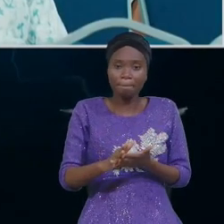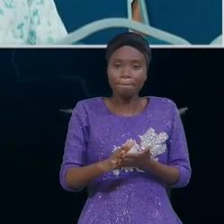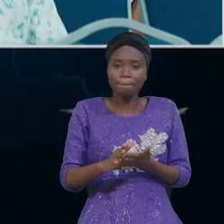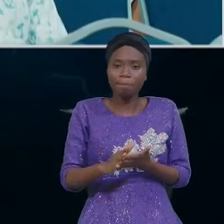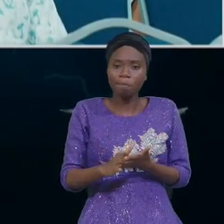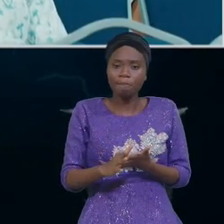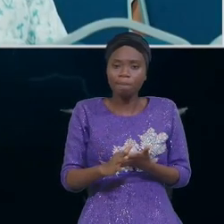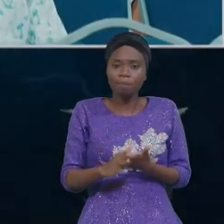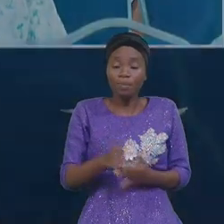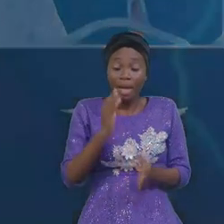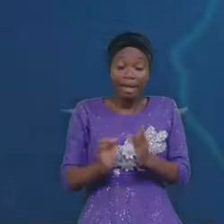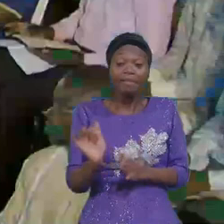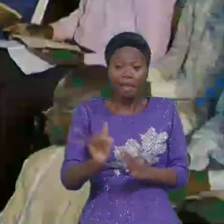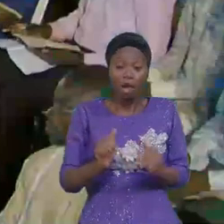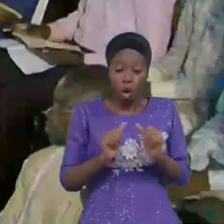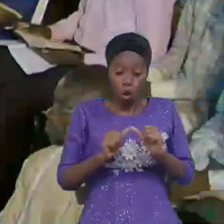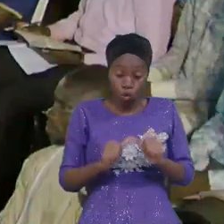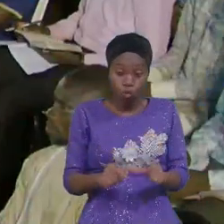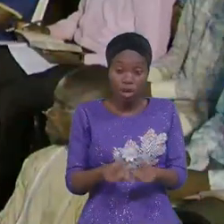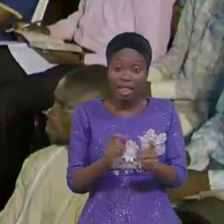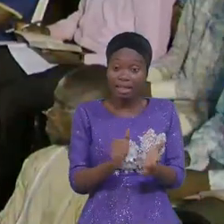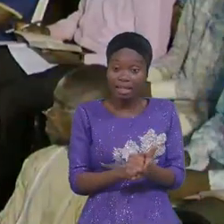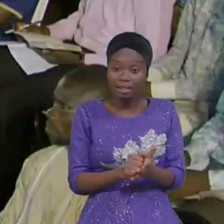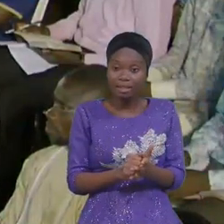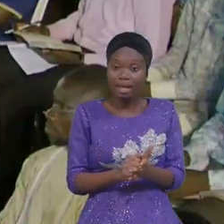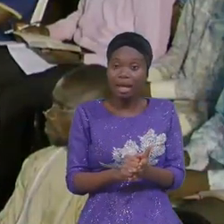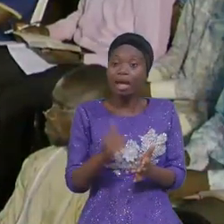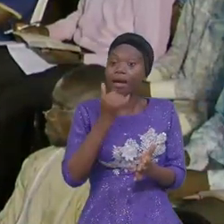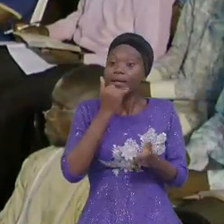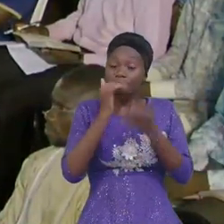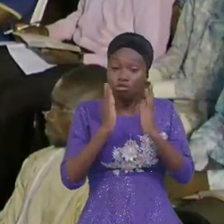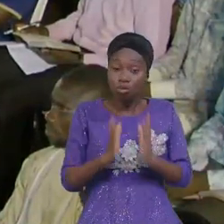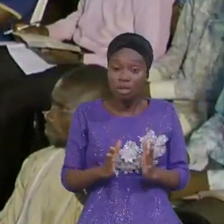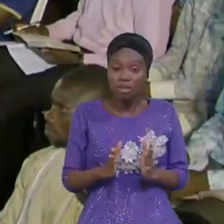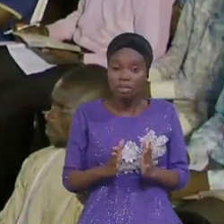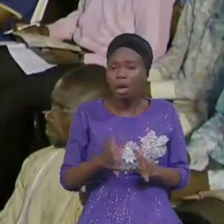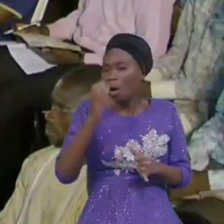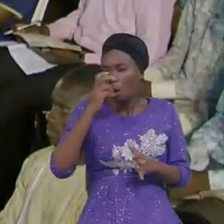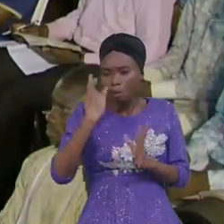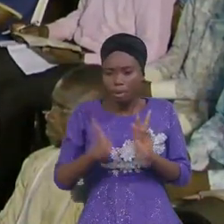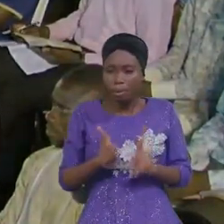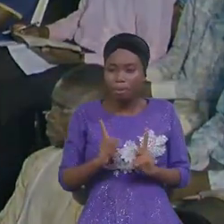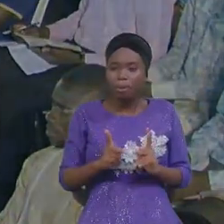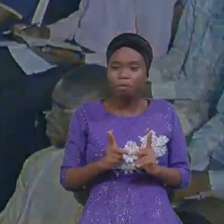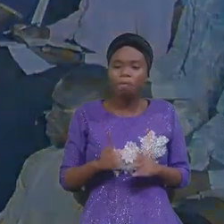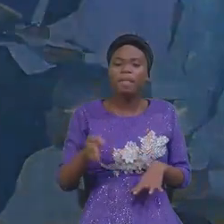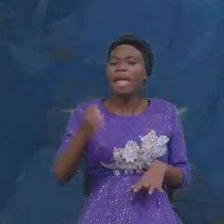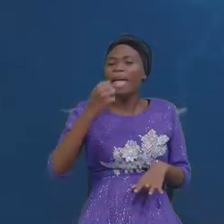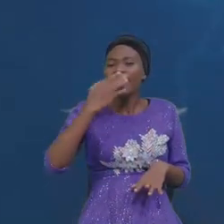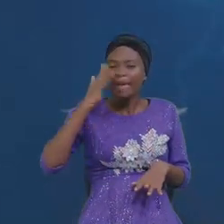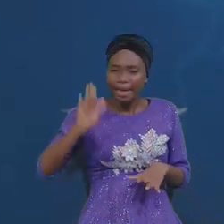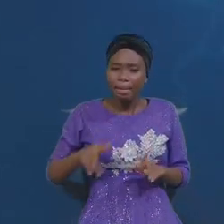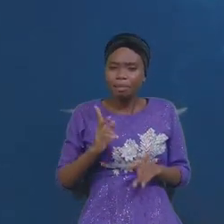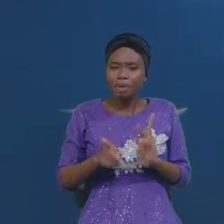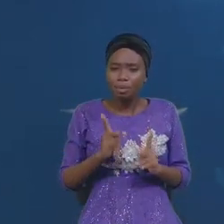they continue like that, criminals, corrupted people, evil